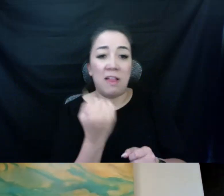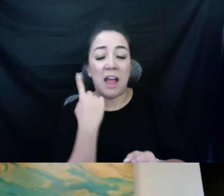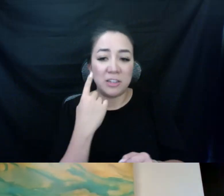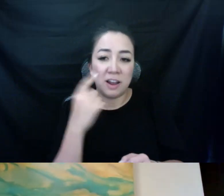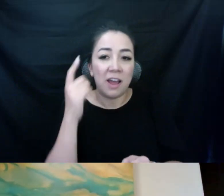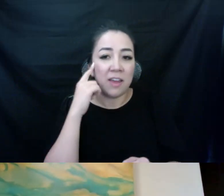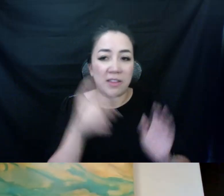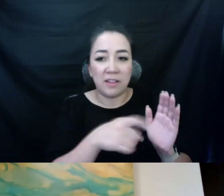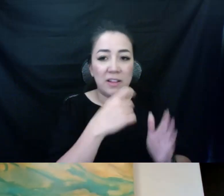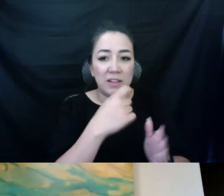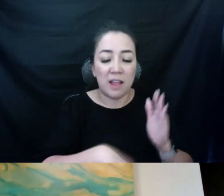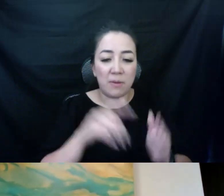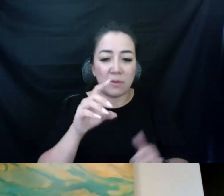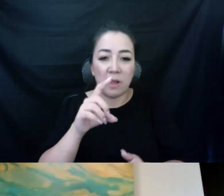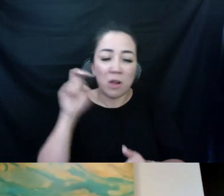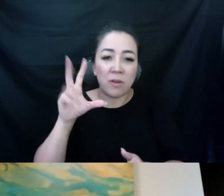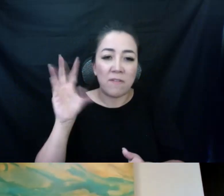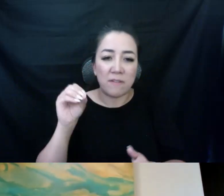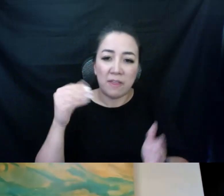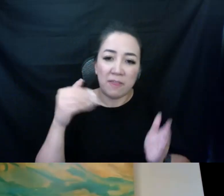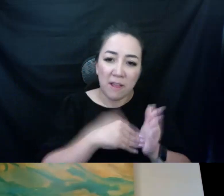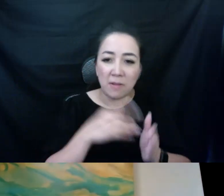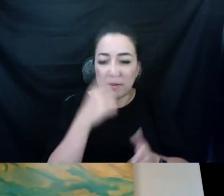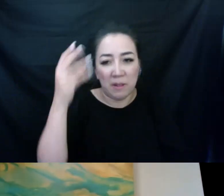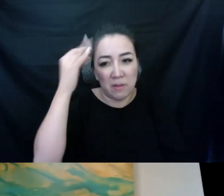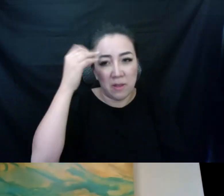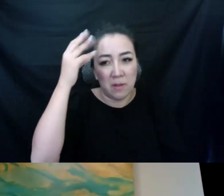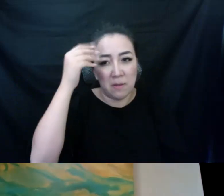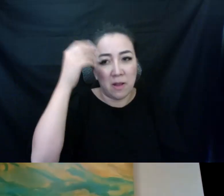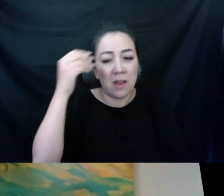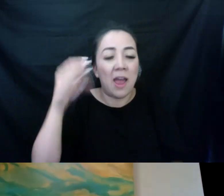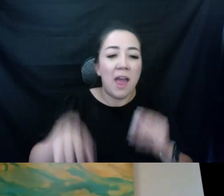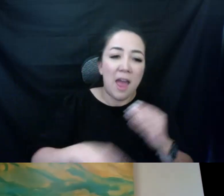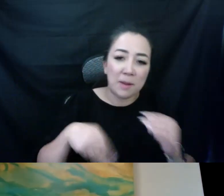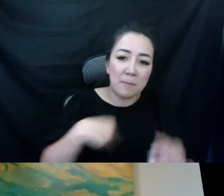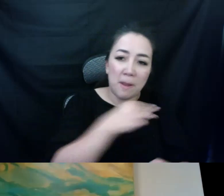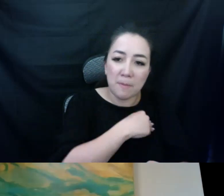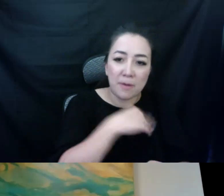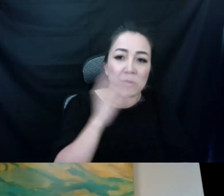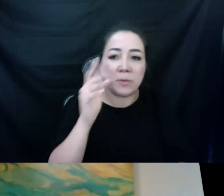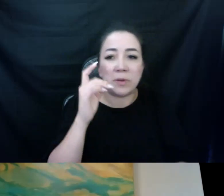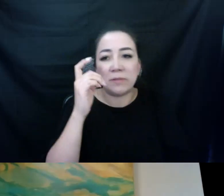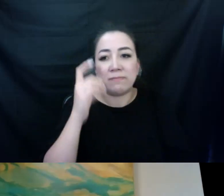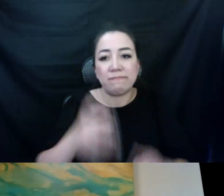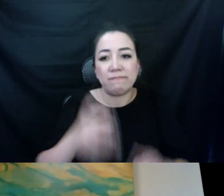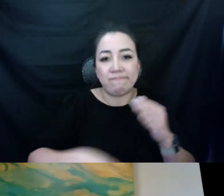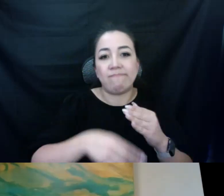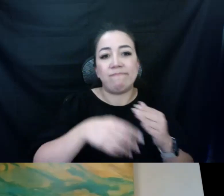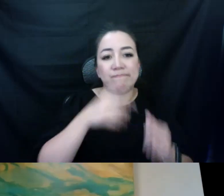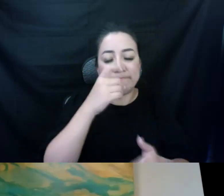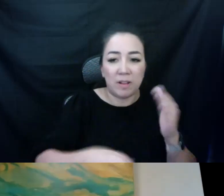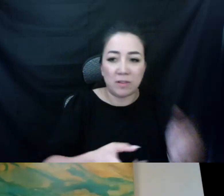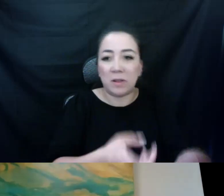was 150,000 because they were thinking of added members would have the cost to get people here,